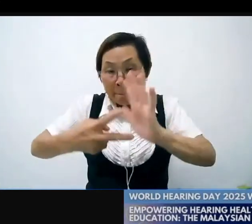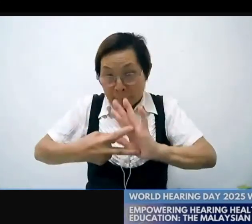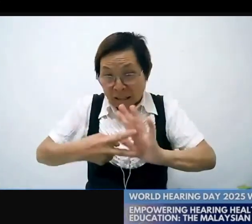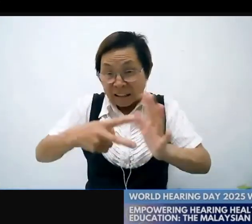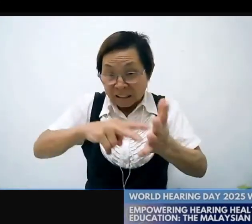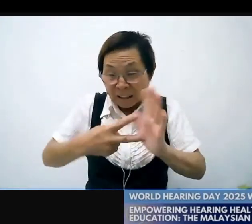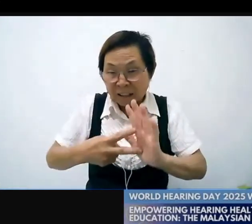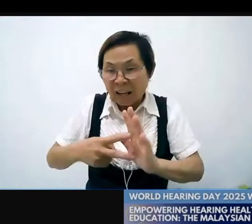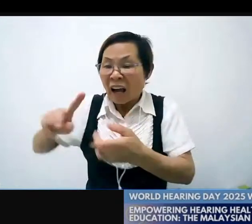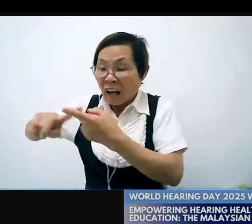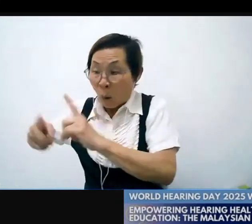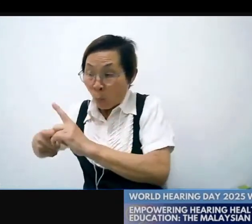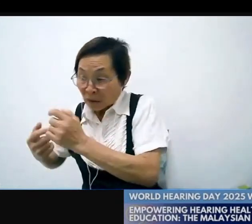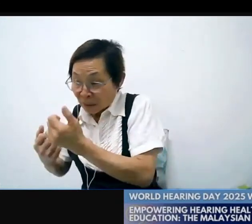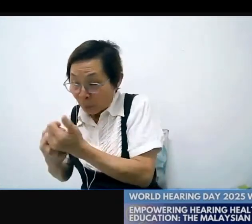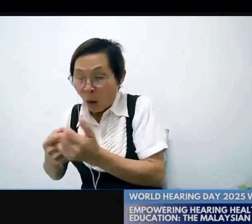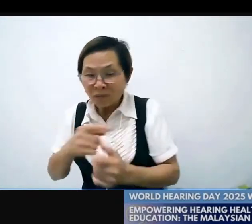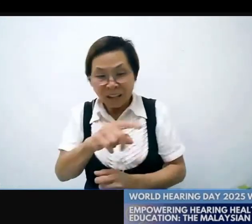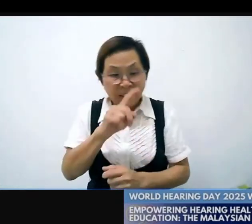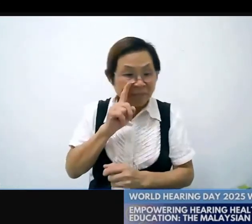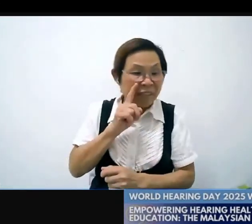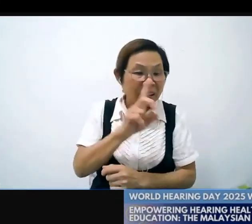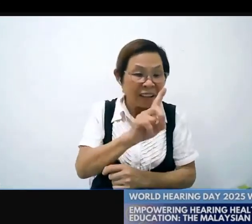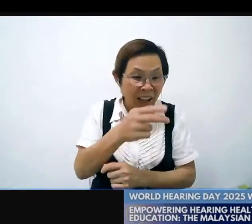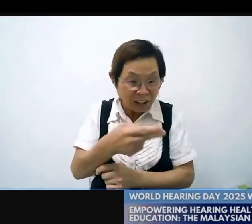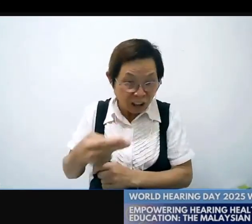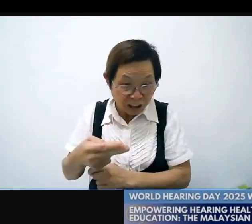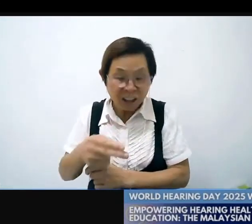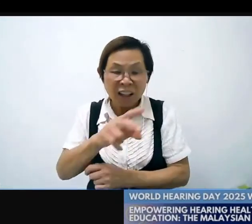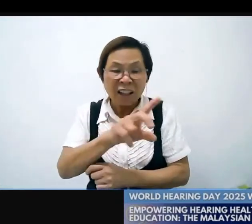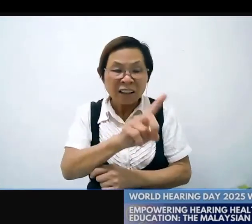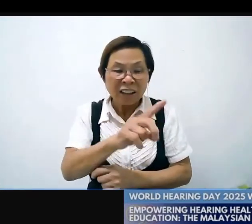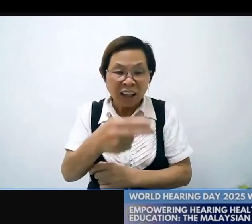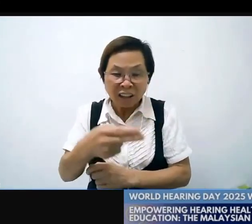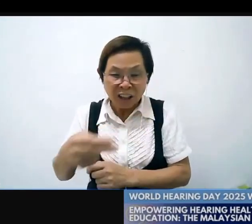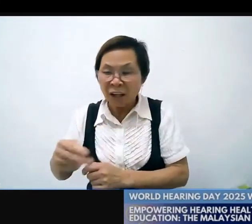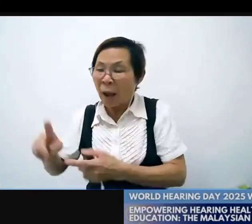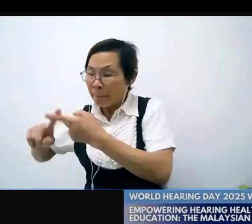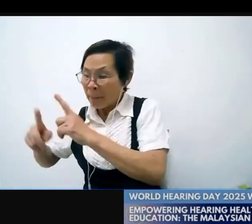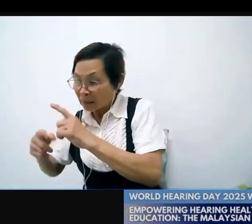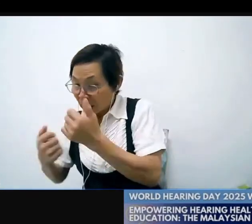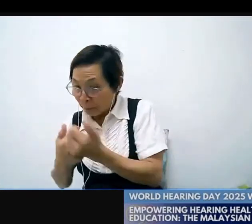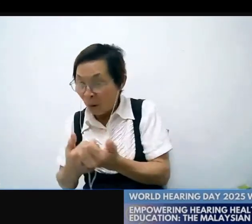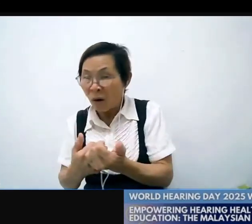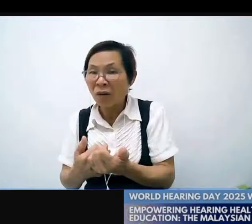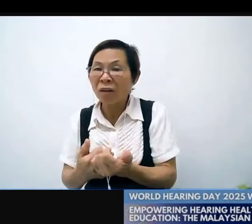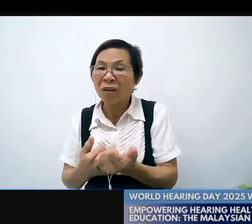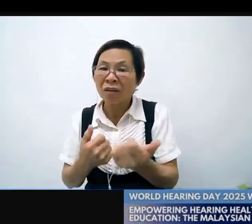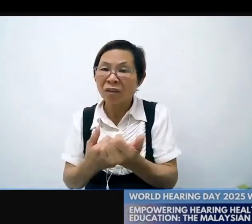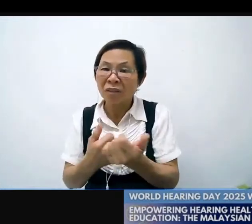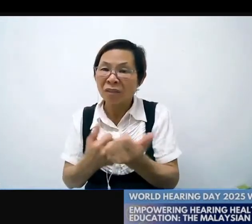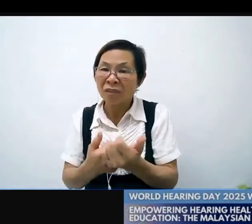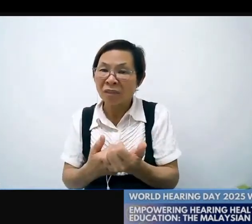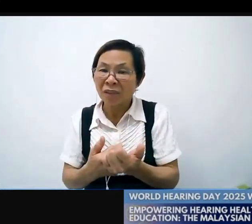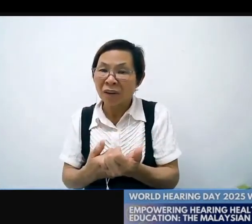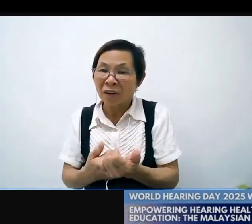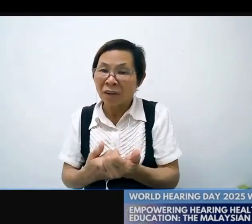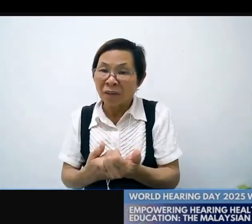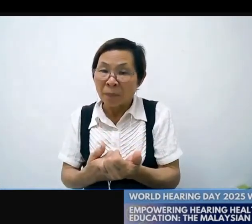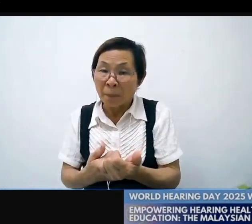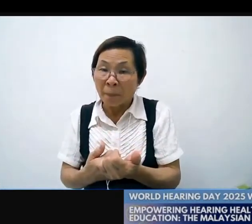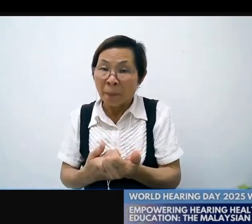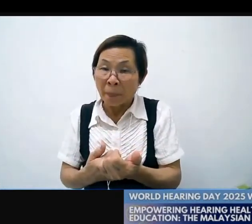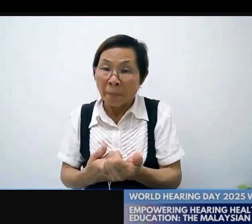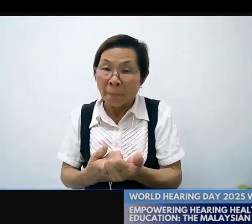peer support is not just for teaching and learning, right? Sometimes for sure at school they only teach and learning, but sometimes